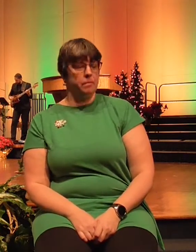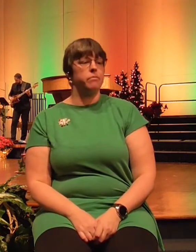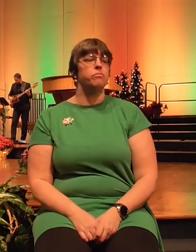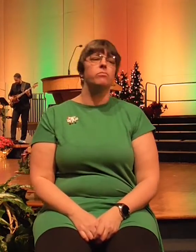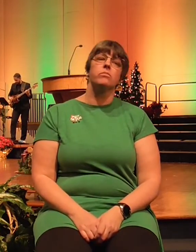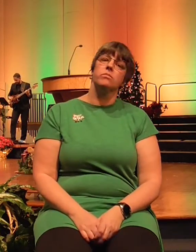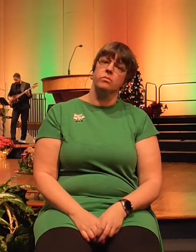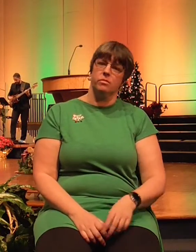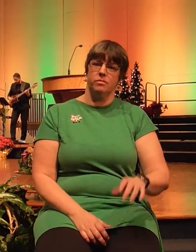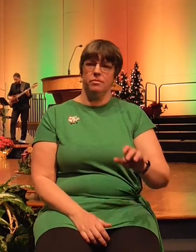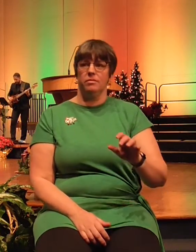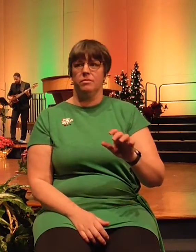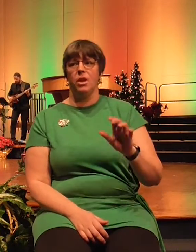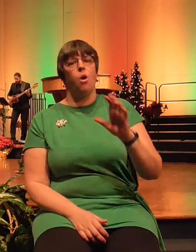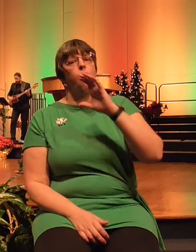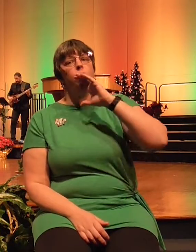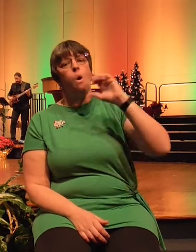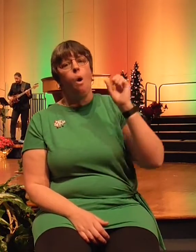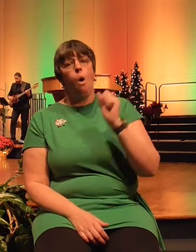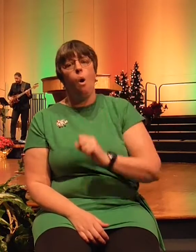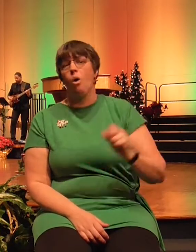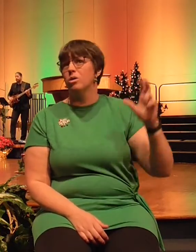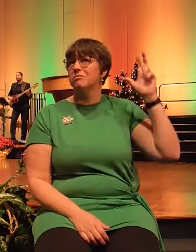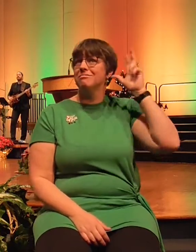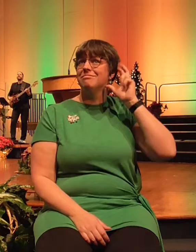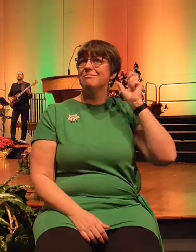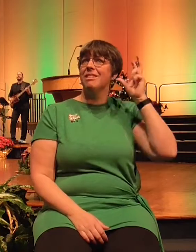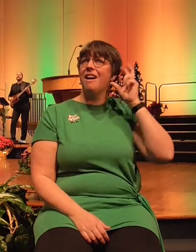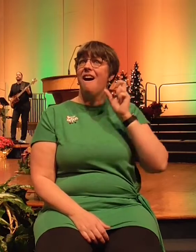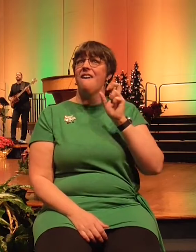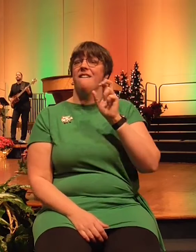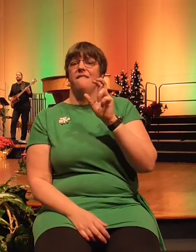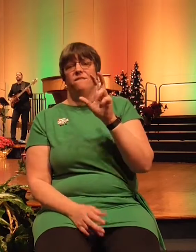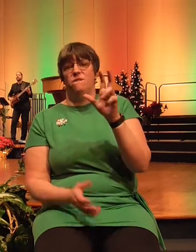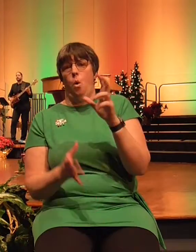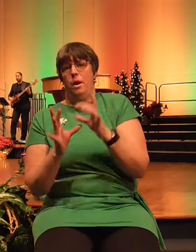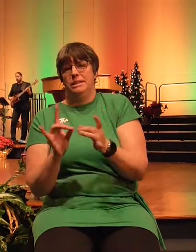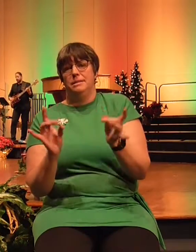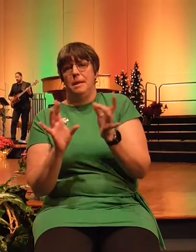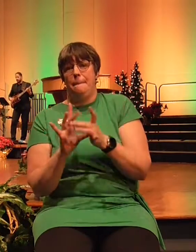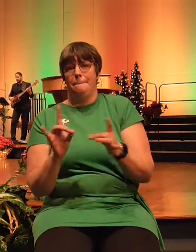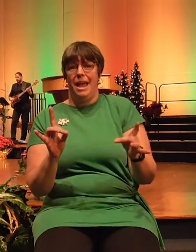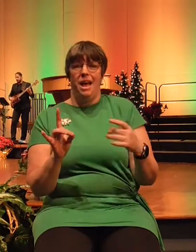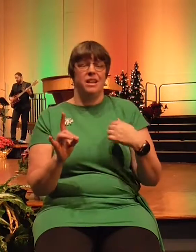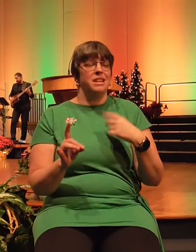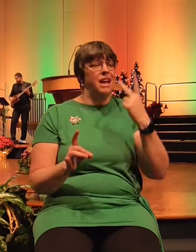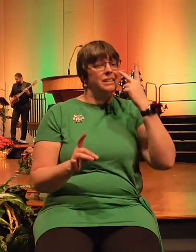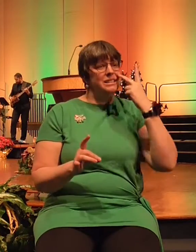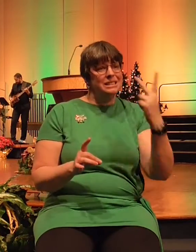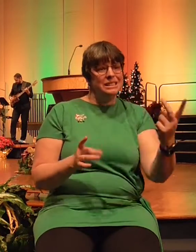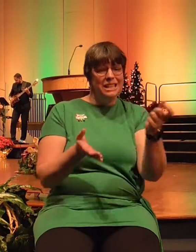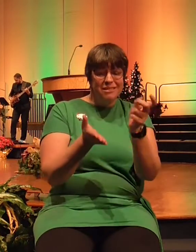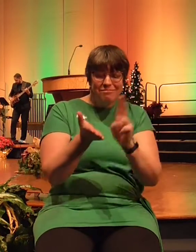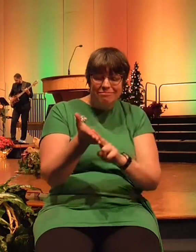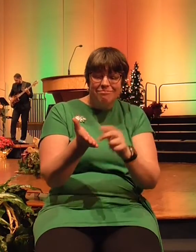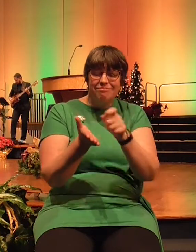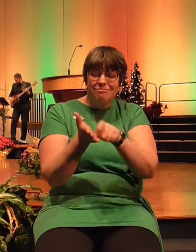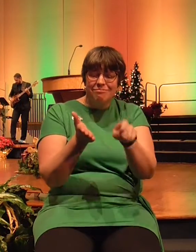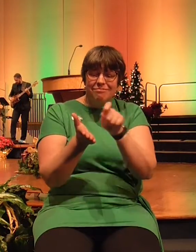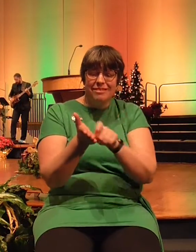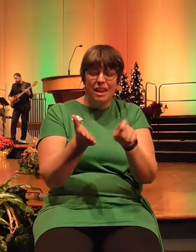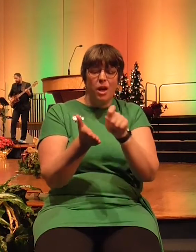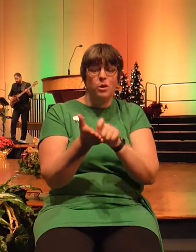Old voicemails and picture trails, that string of notes you